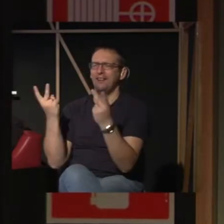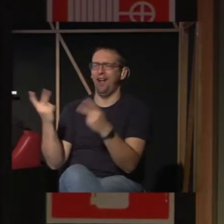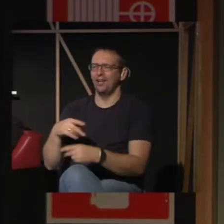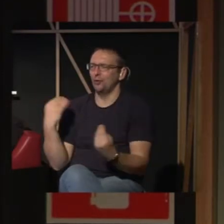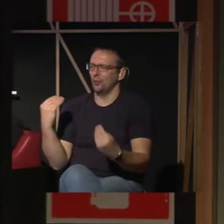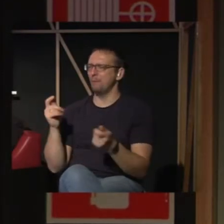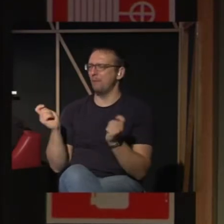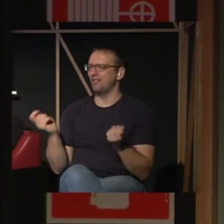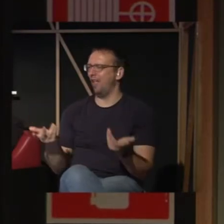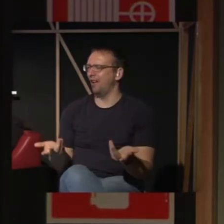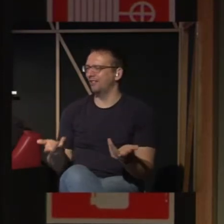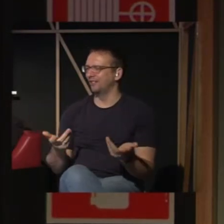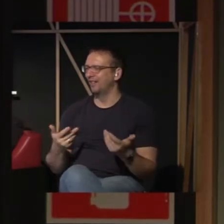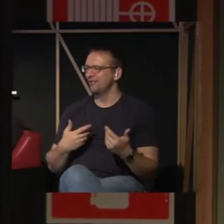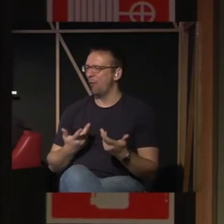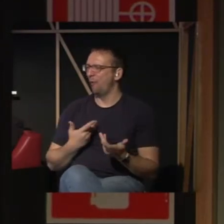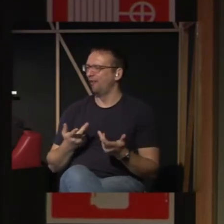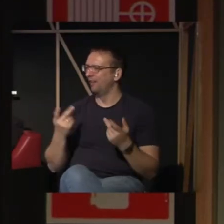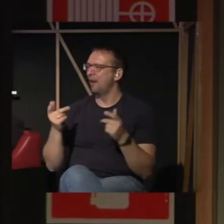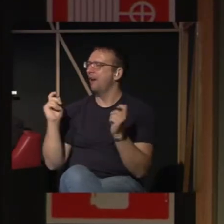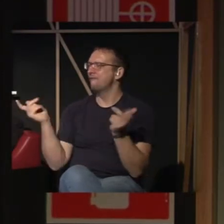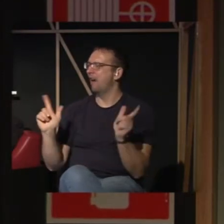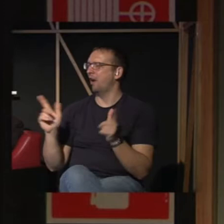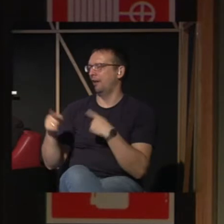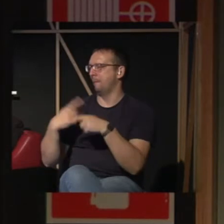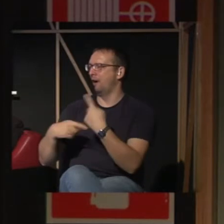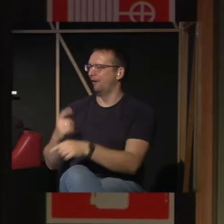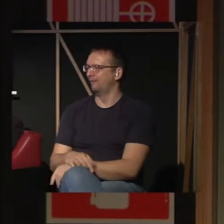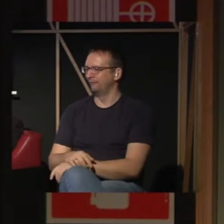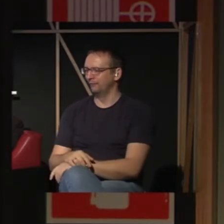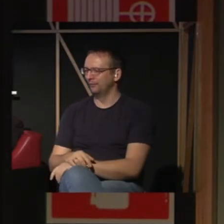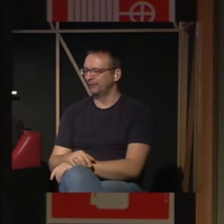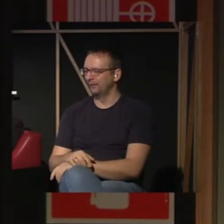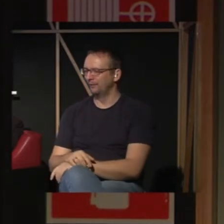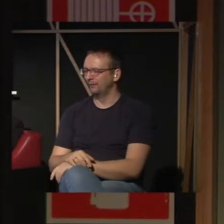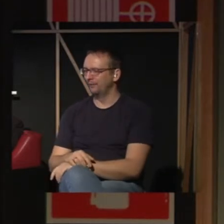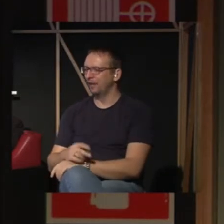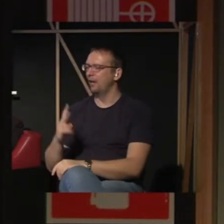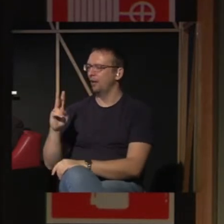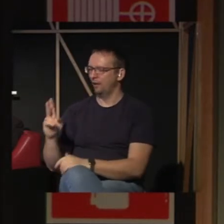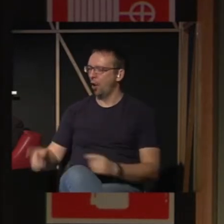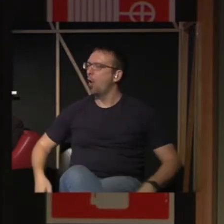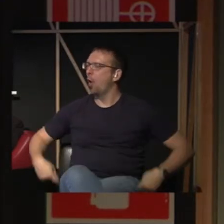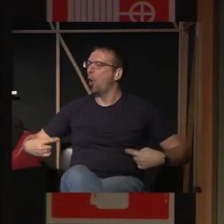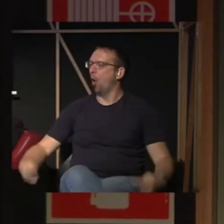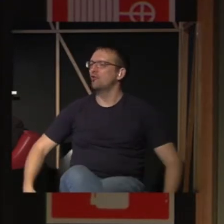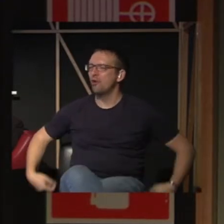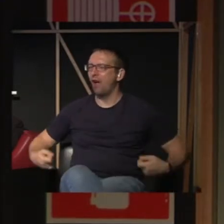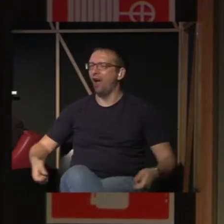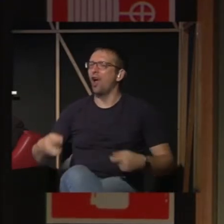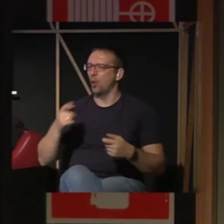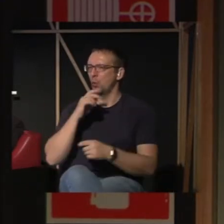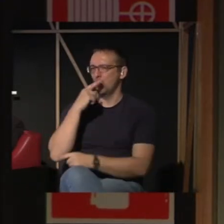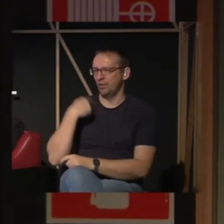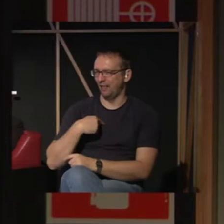with them and the World Cup trophy that they had in hand. You also